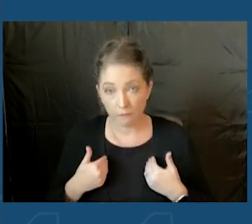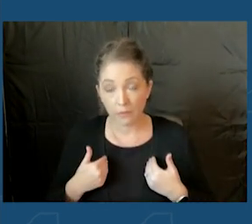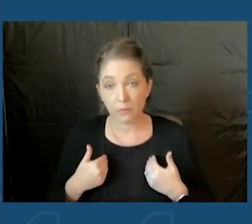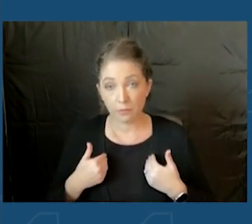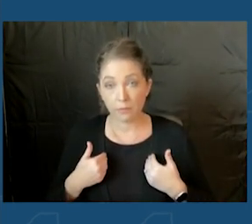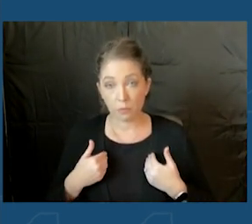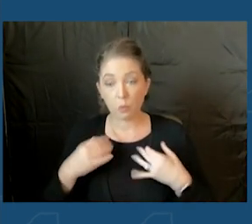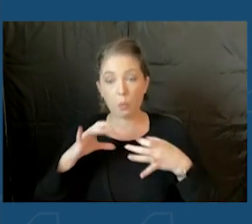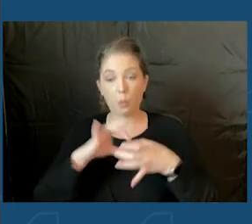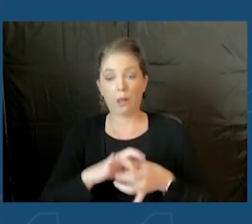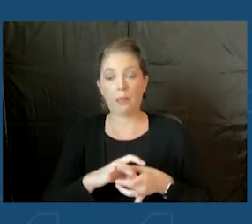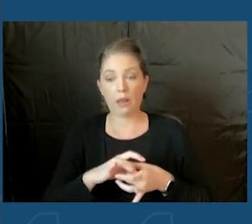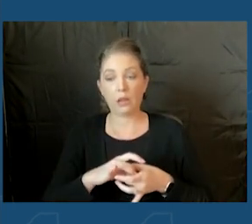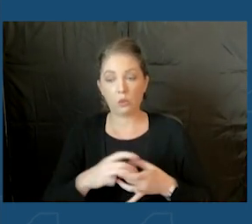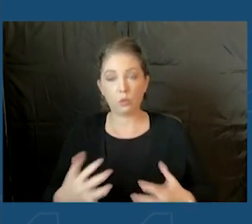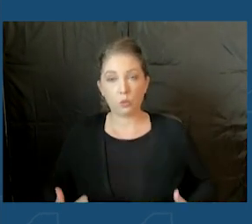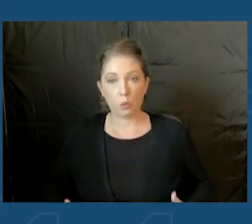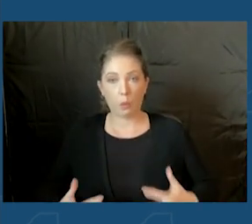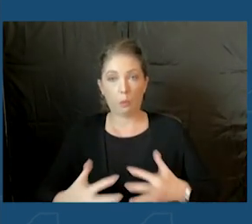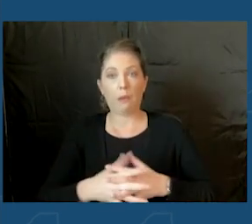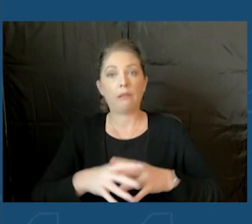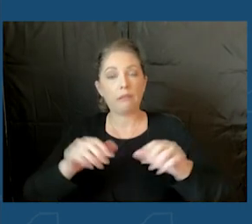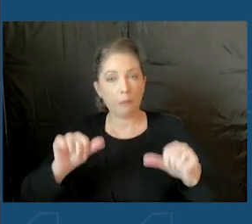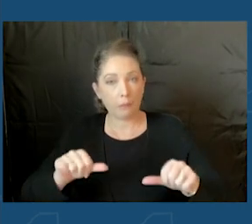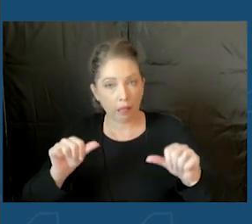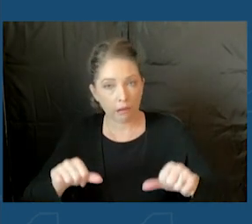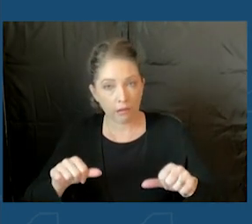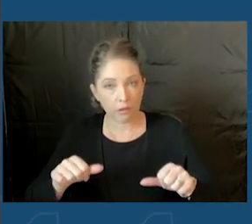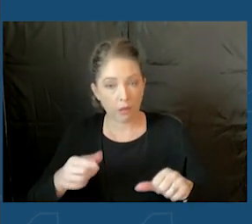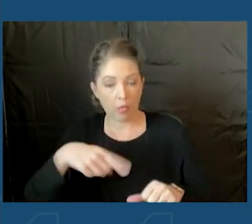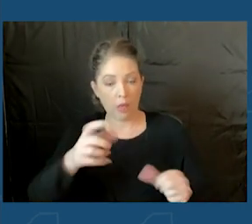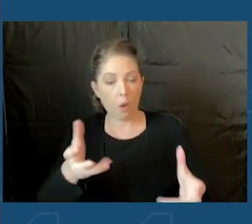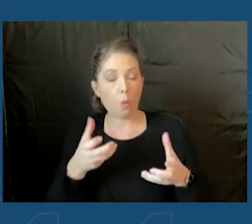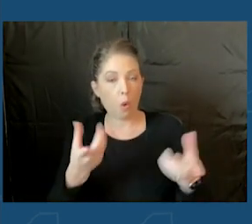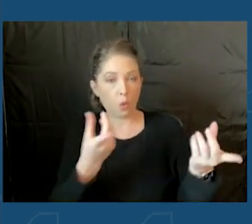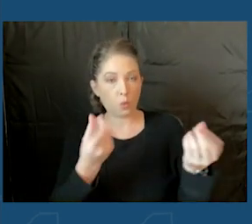about their reproductive capacity and what they wanted to do.